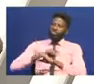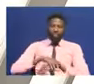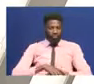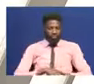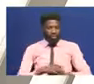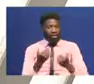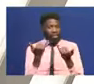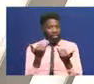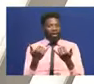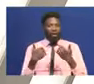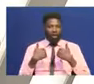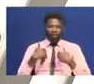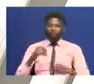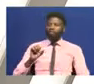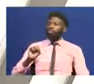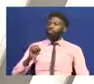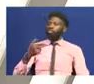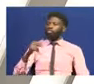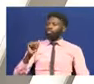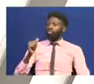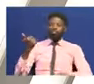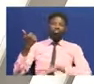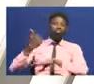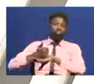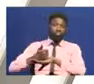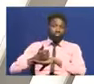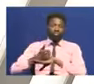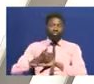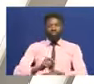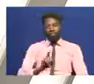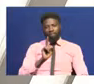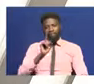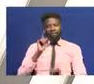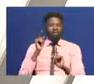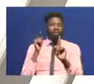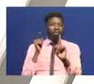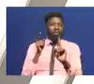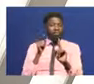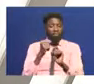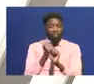able to take care of primary healthcare needs. Mm-hmm. It first of all makes sure that people are